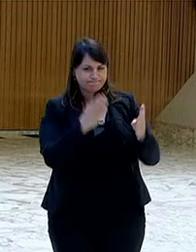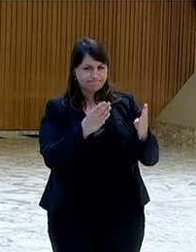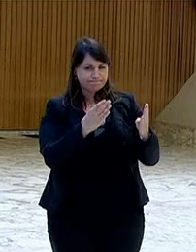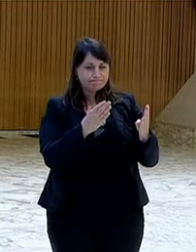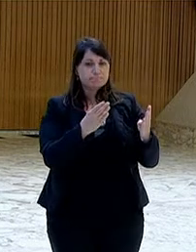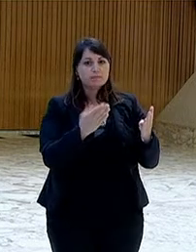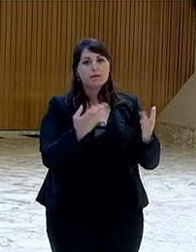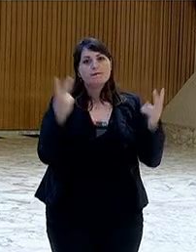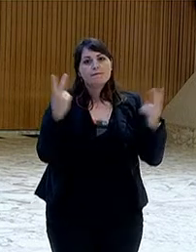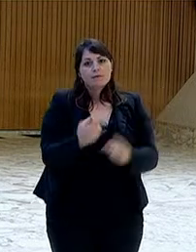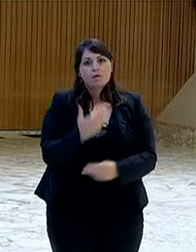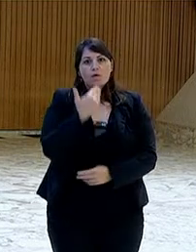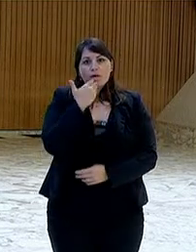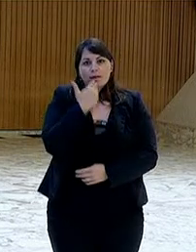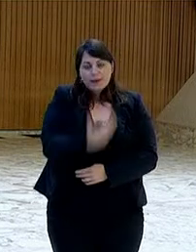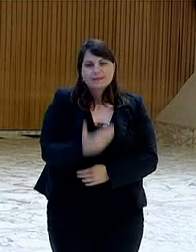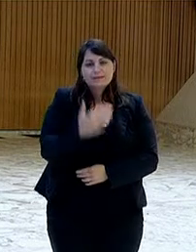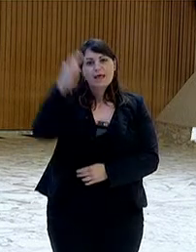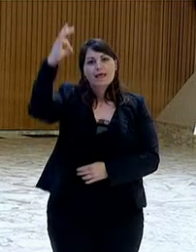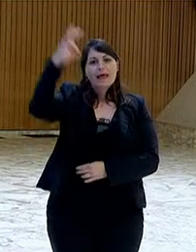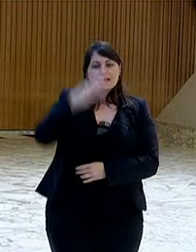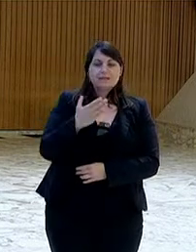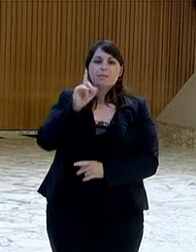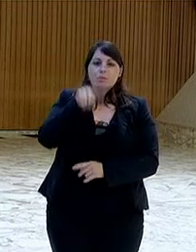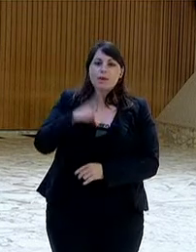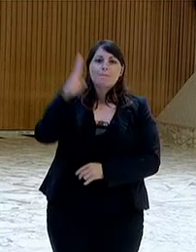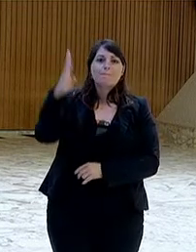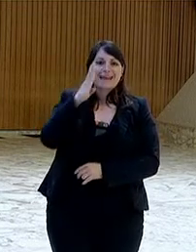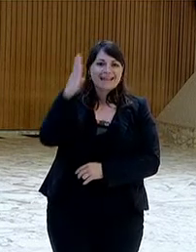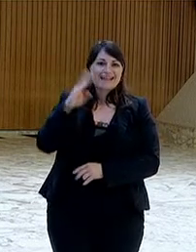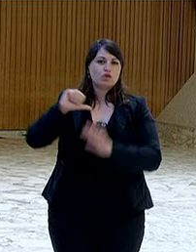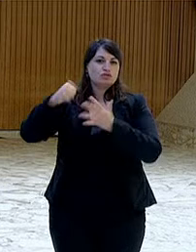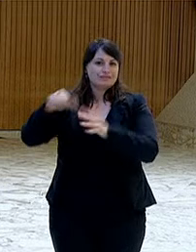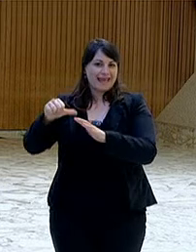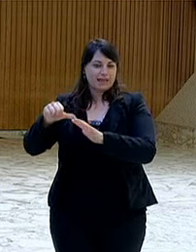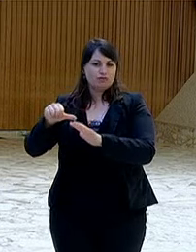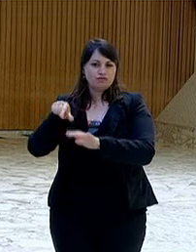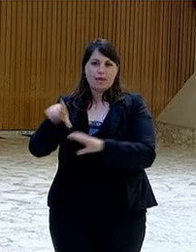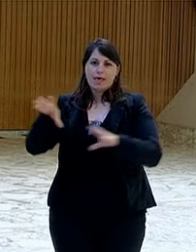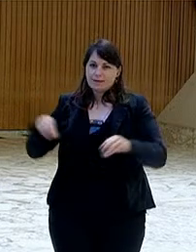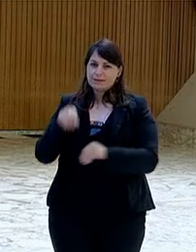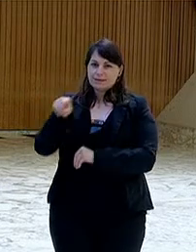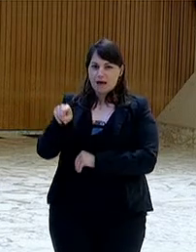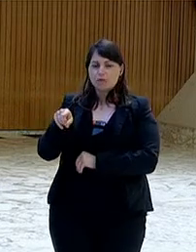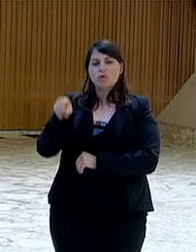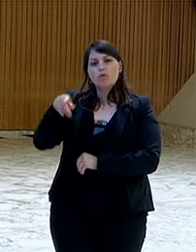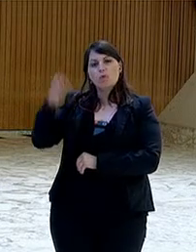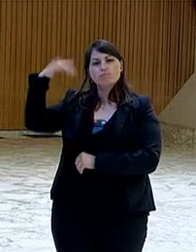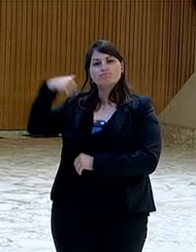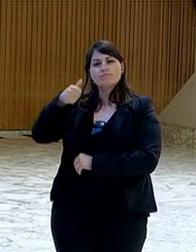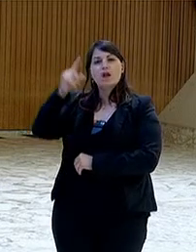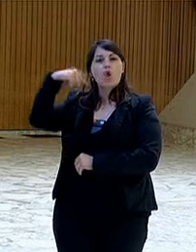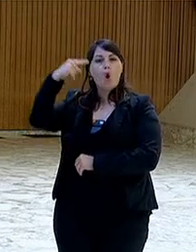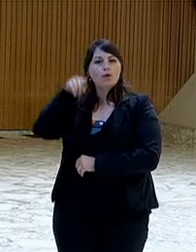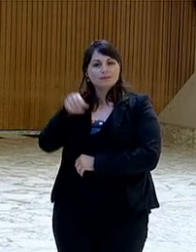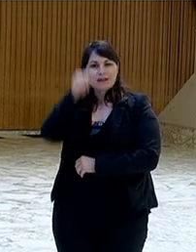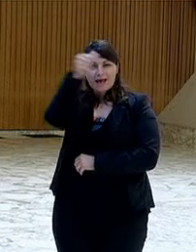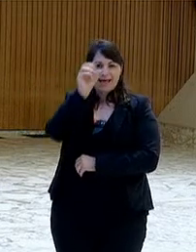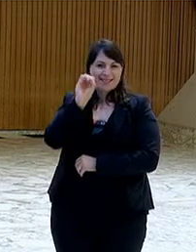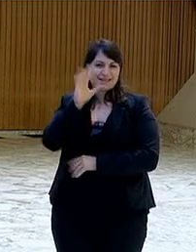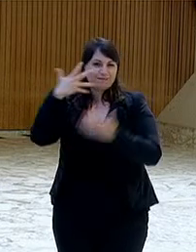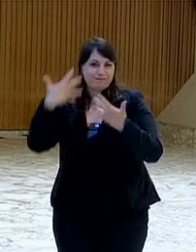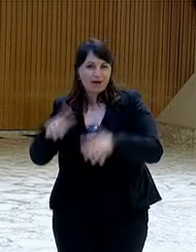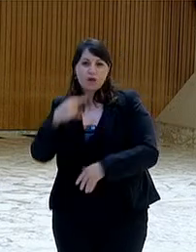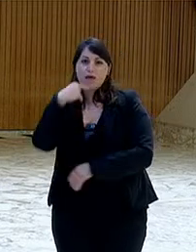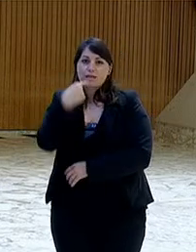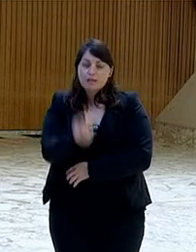Benedict, visiting a London nursing home in 2010, said, quote, "As advances in medicine and other factors lead to increased longevity,